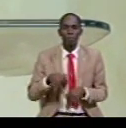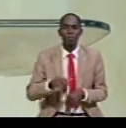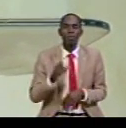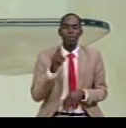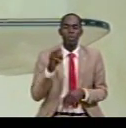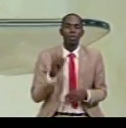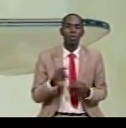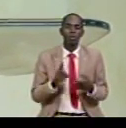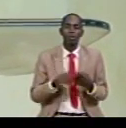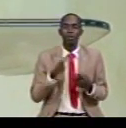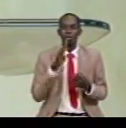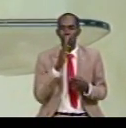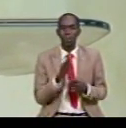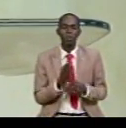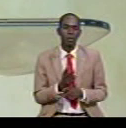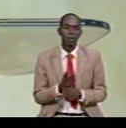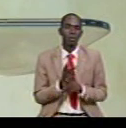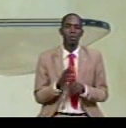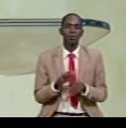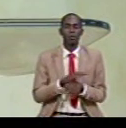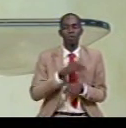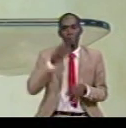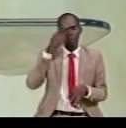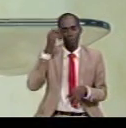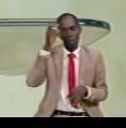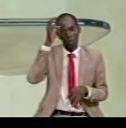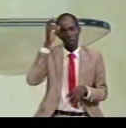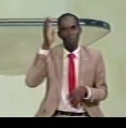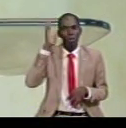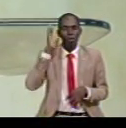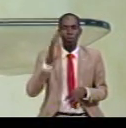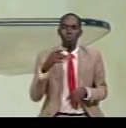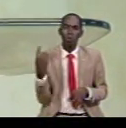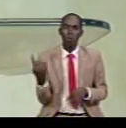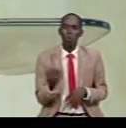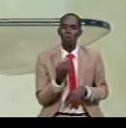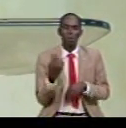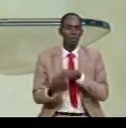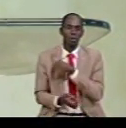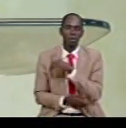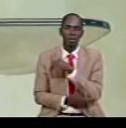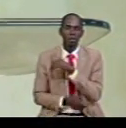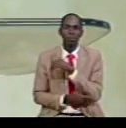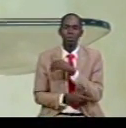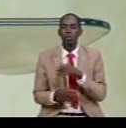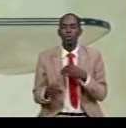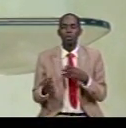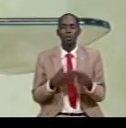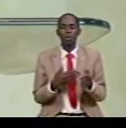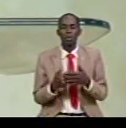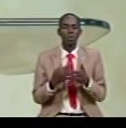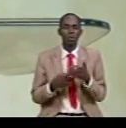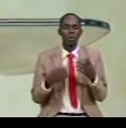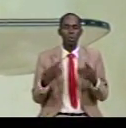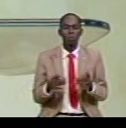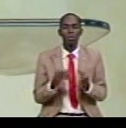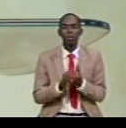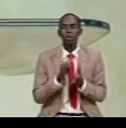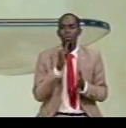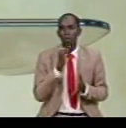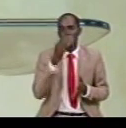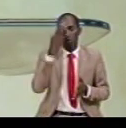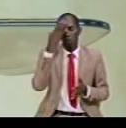careful, because Satan will always tempt whatever that happens. And that's why we are told